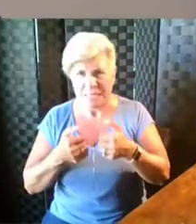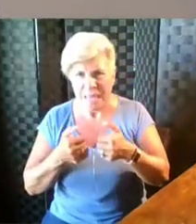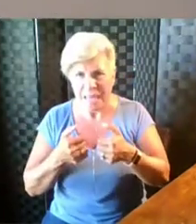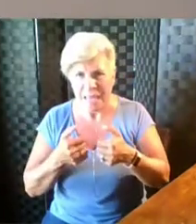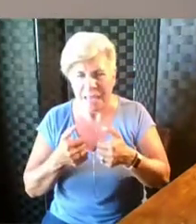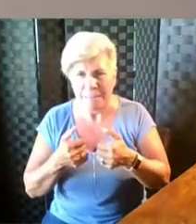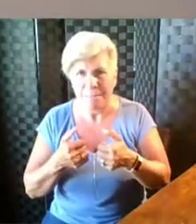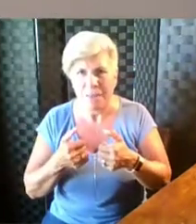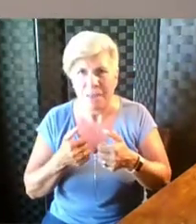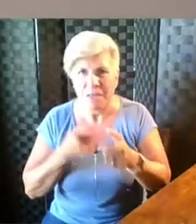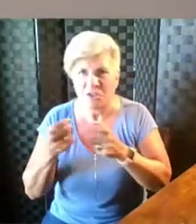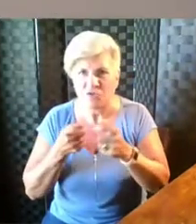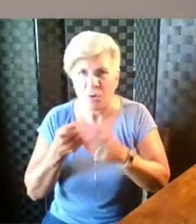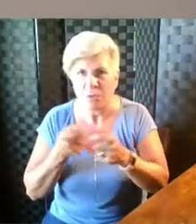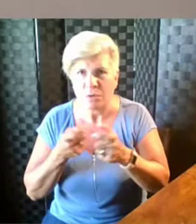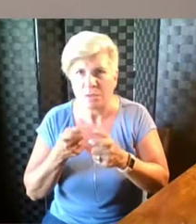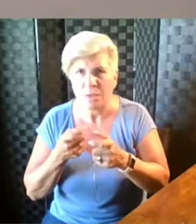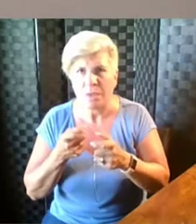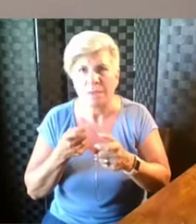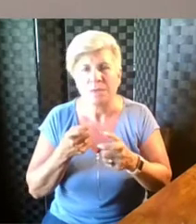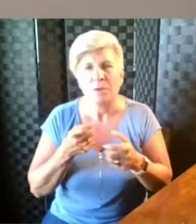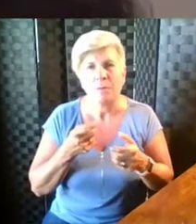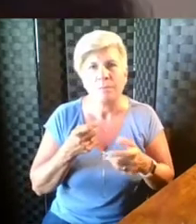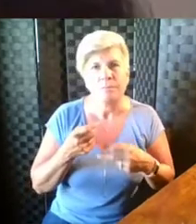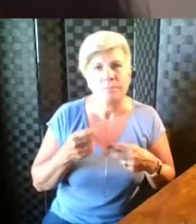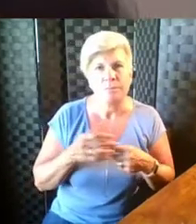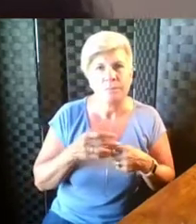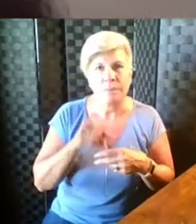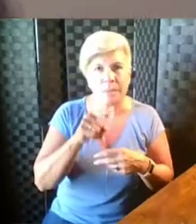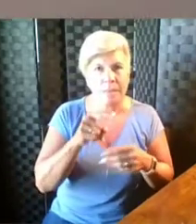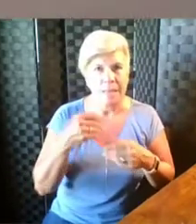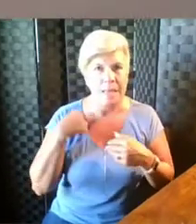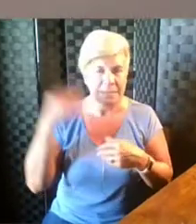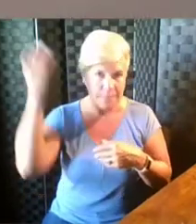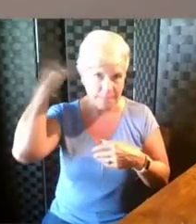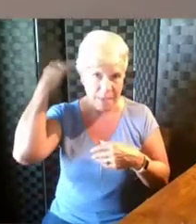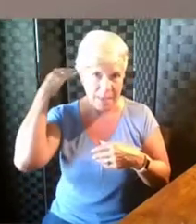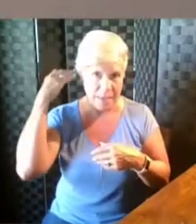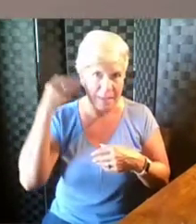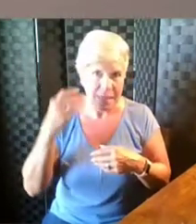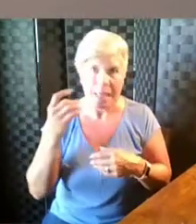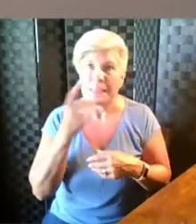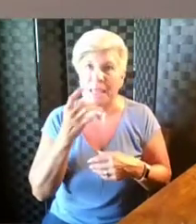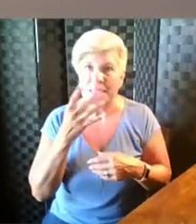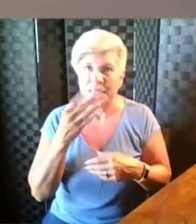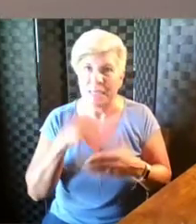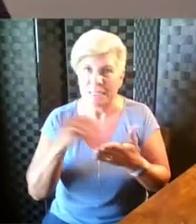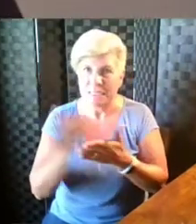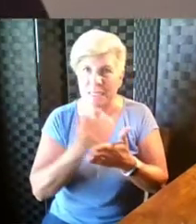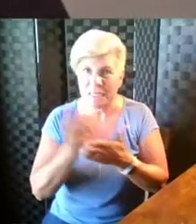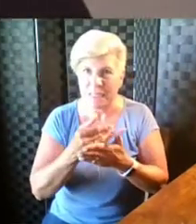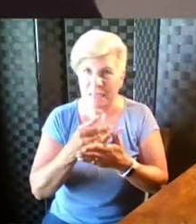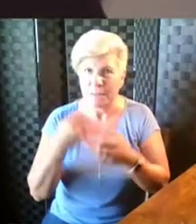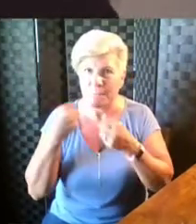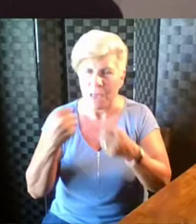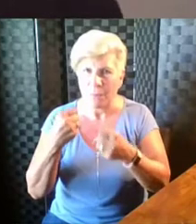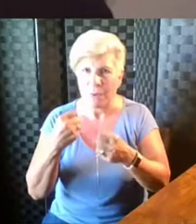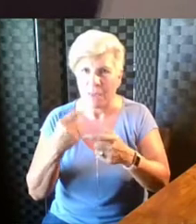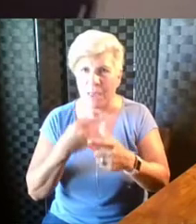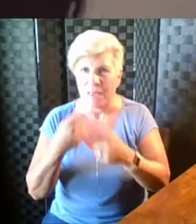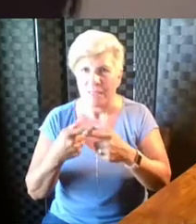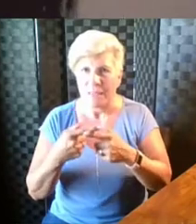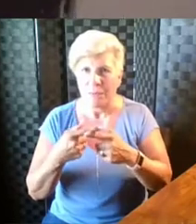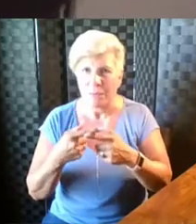between wearable technology and games. He's wearing a power pack that lights up as he collects power, and then